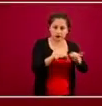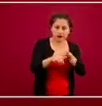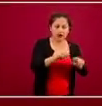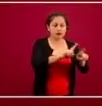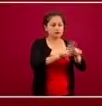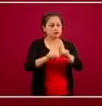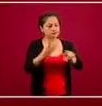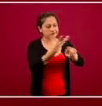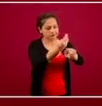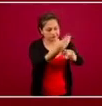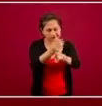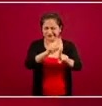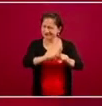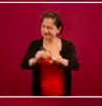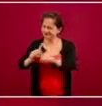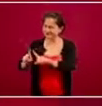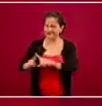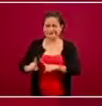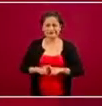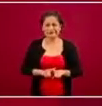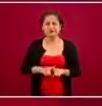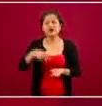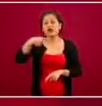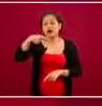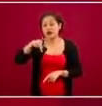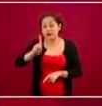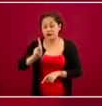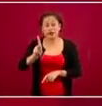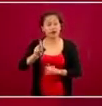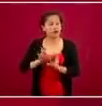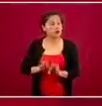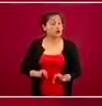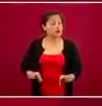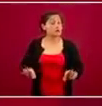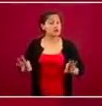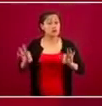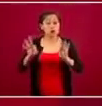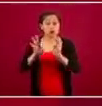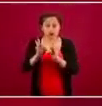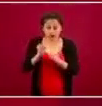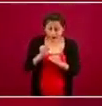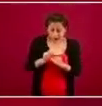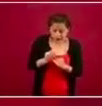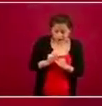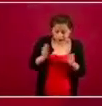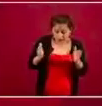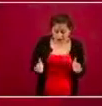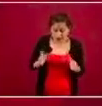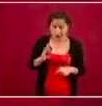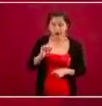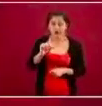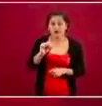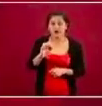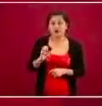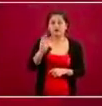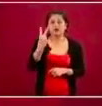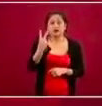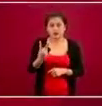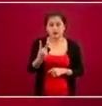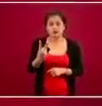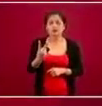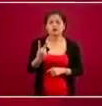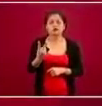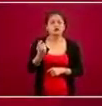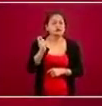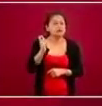non-stop in order to increase these capacities of the health sector to be prepared for phase 3. But